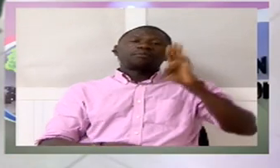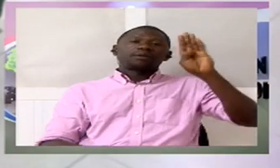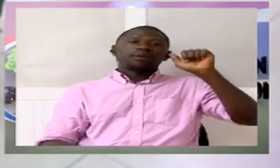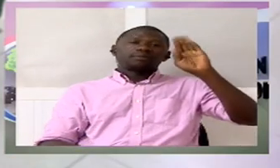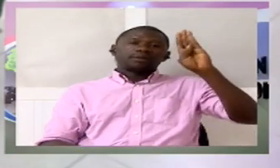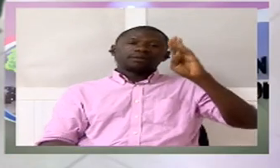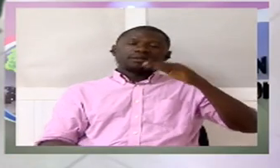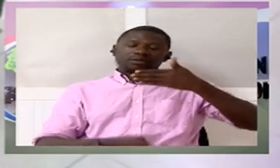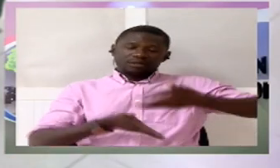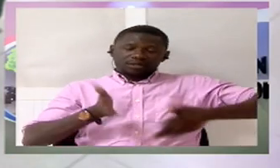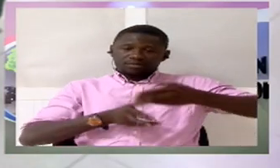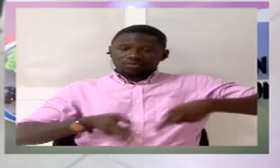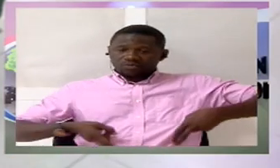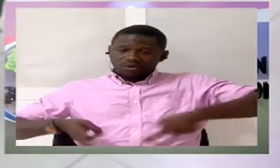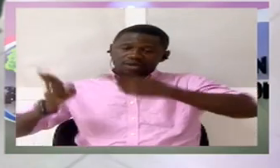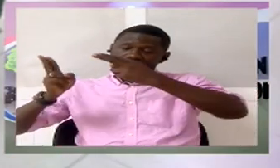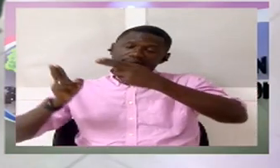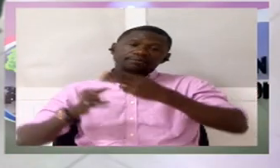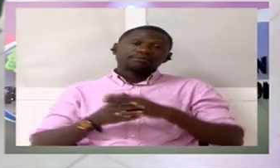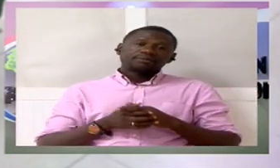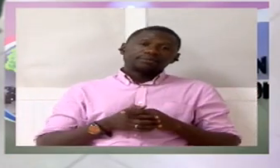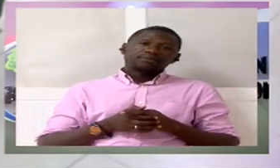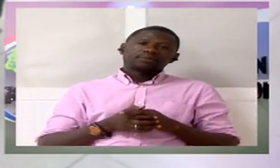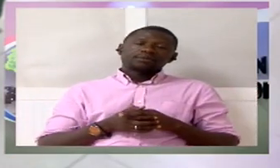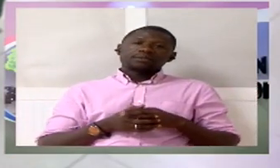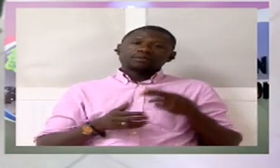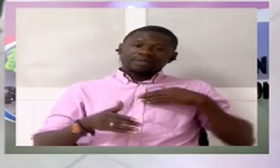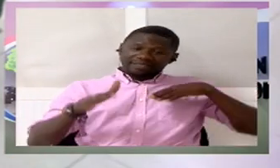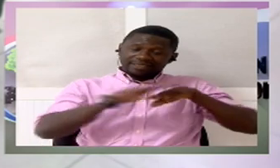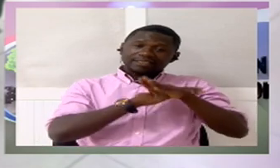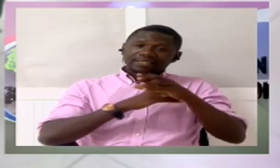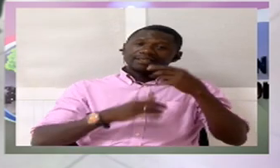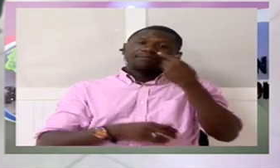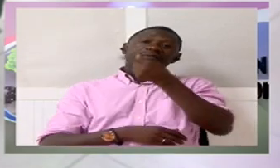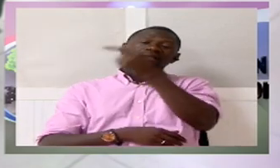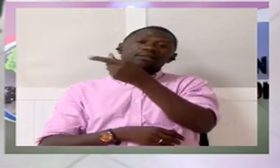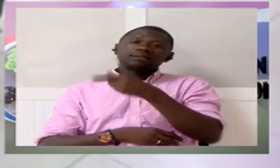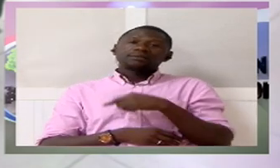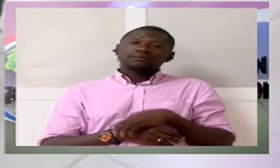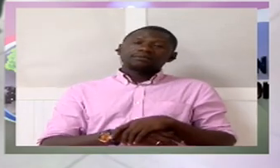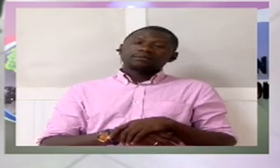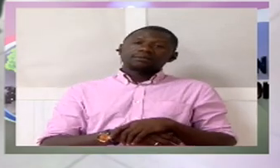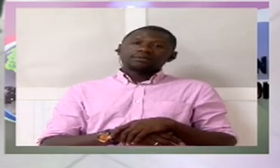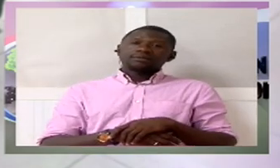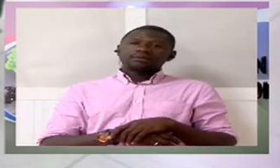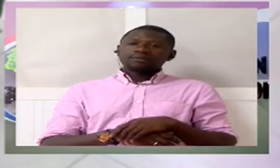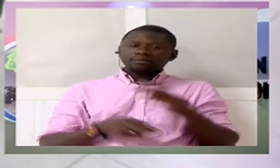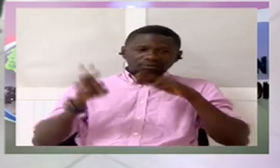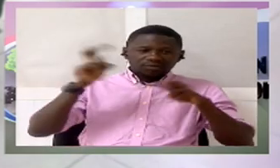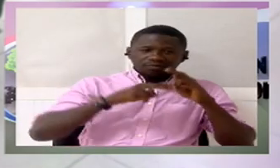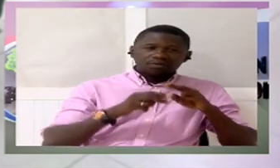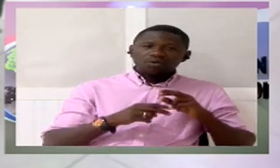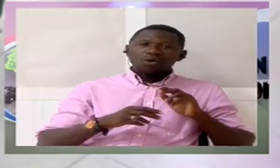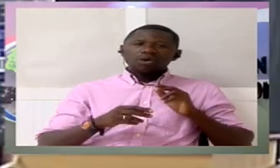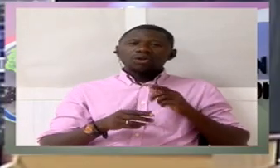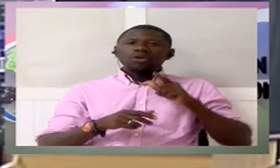Yebe manole kan. The compound is by the highway. Nata dun sate okono. I went inside the village. Nga kanye la ngol nyini. I looked for people